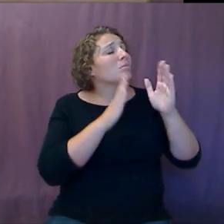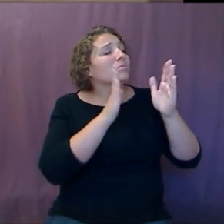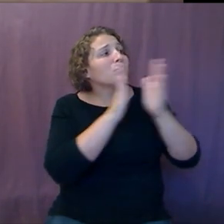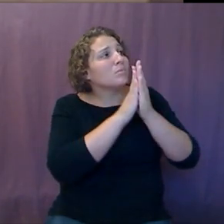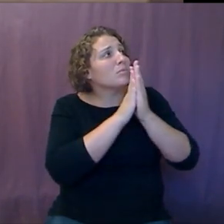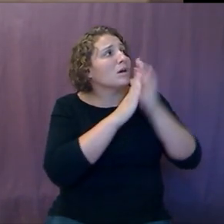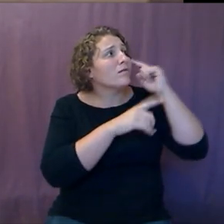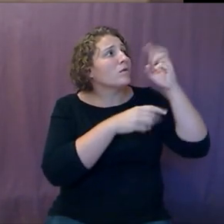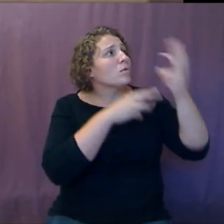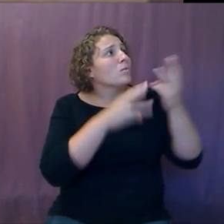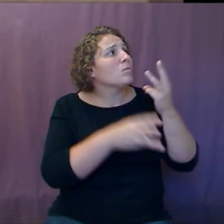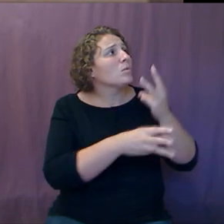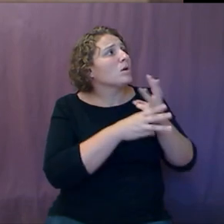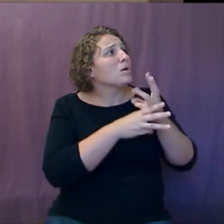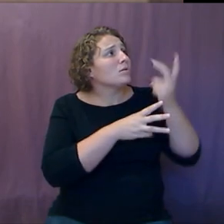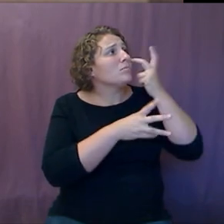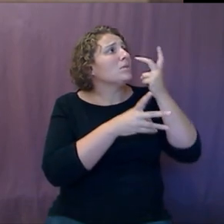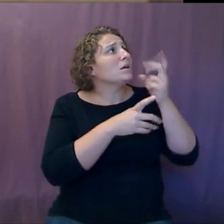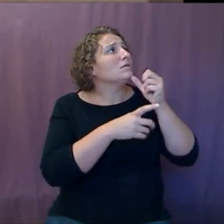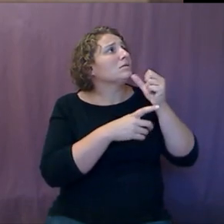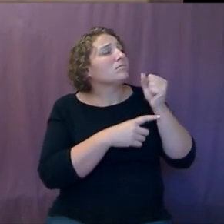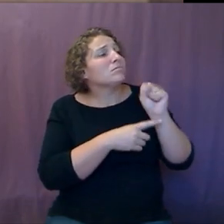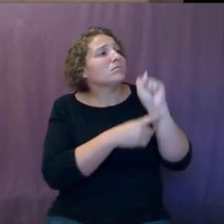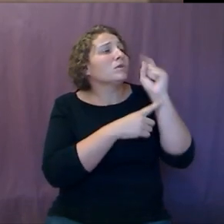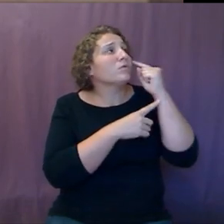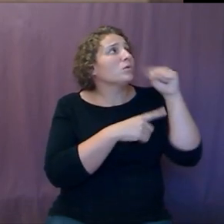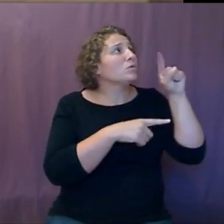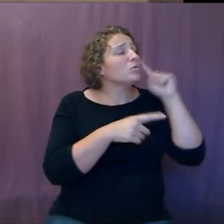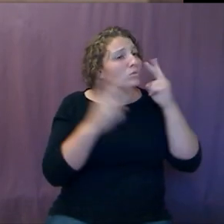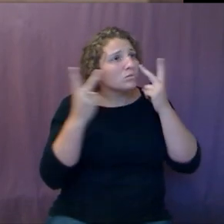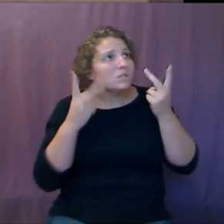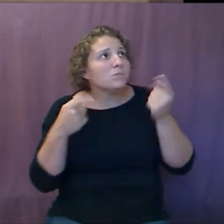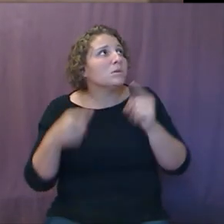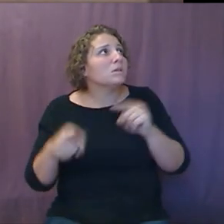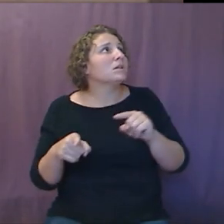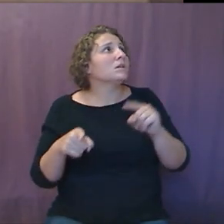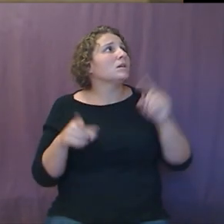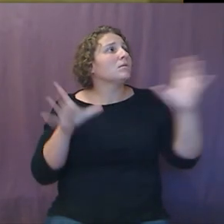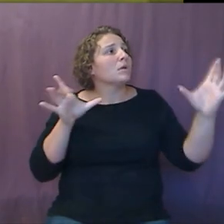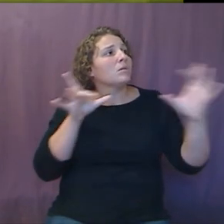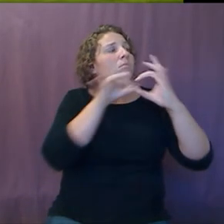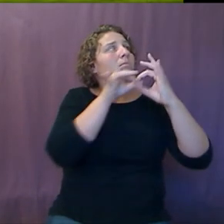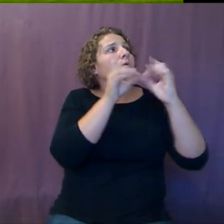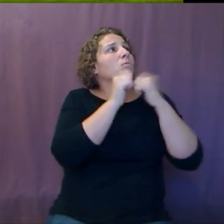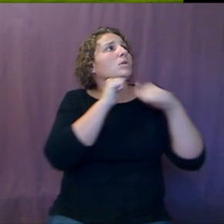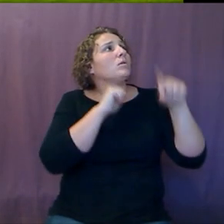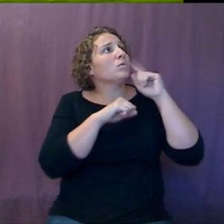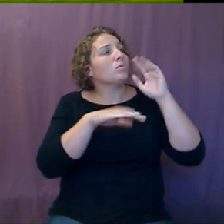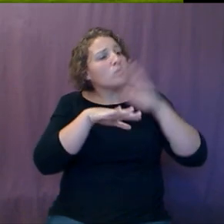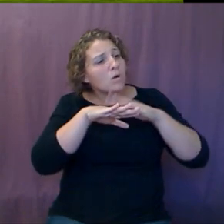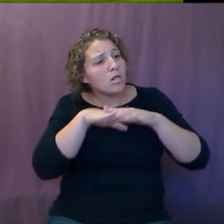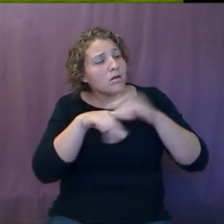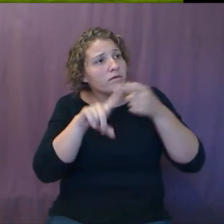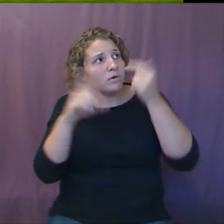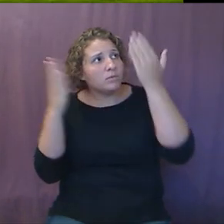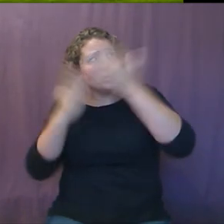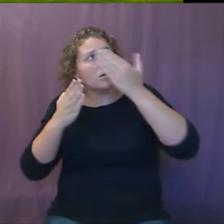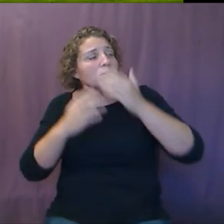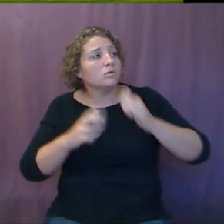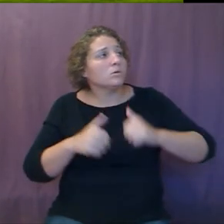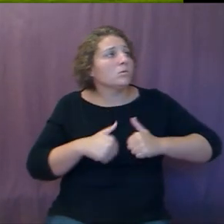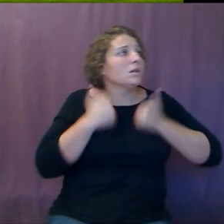eyes lord help them to see what is going on around them call them lord we pray from darkness to light oh god that we might have a